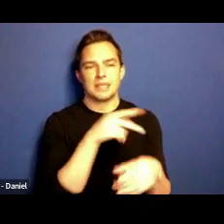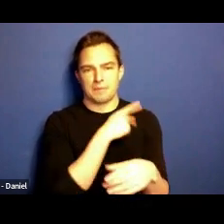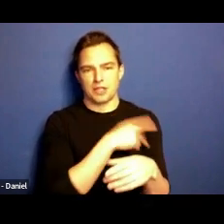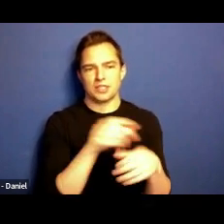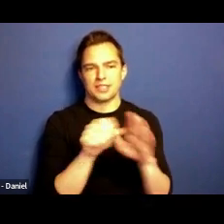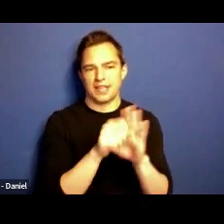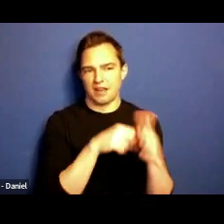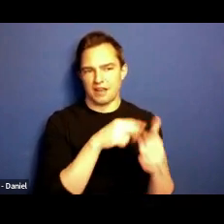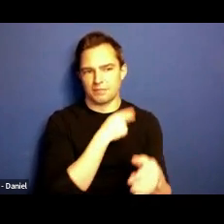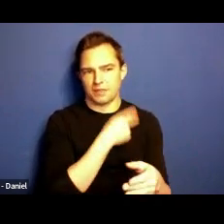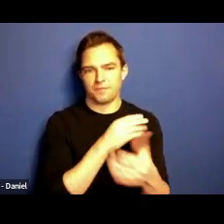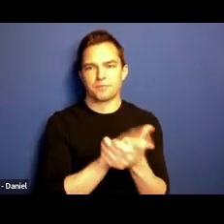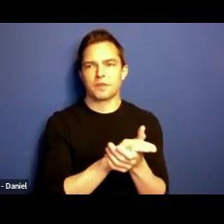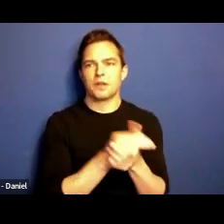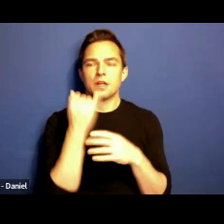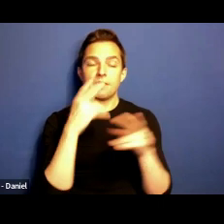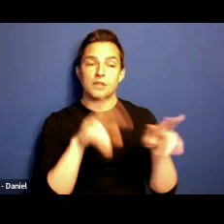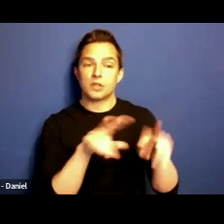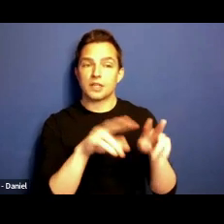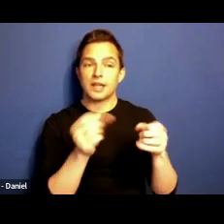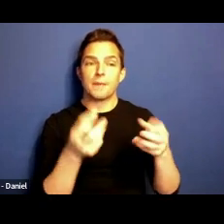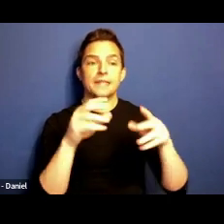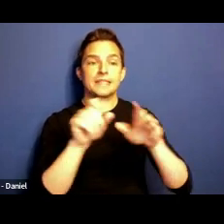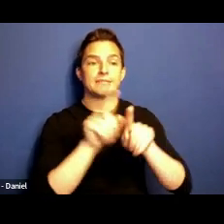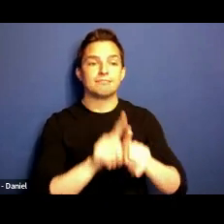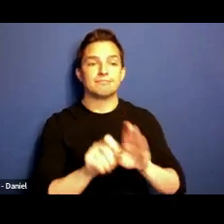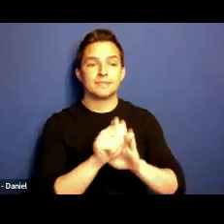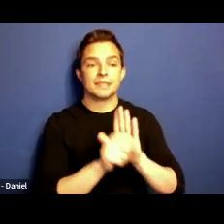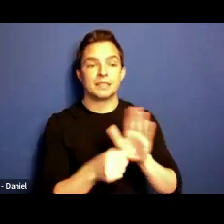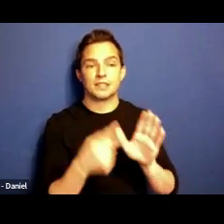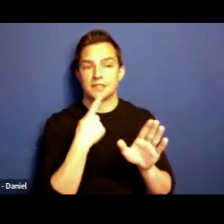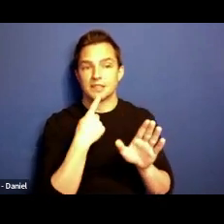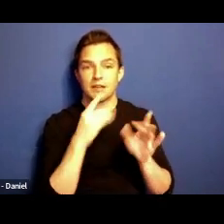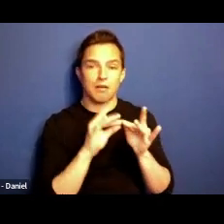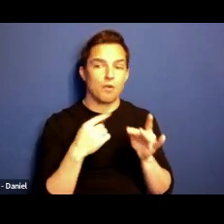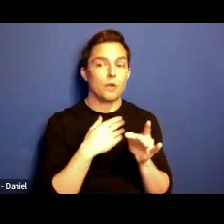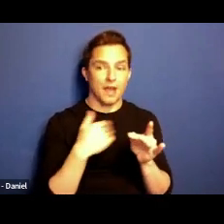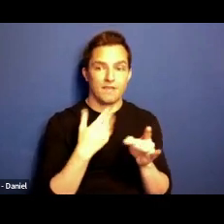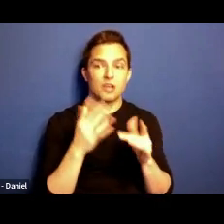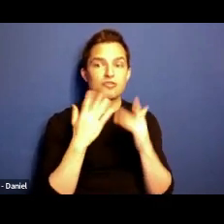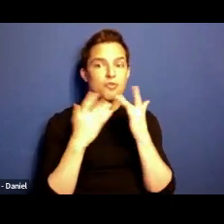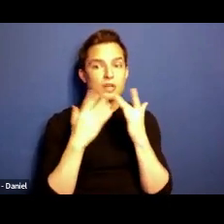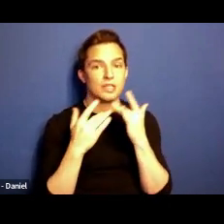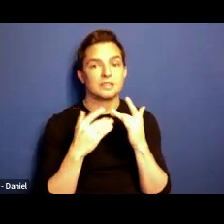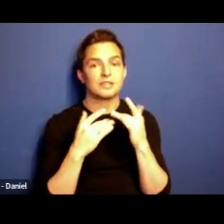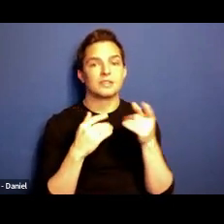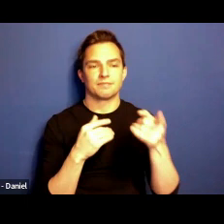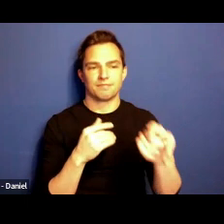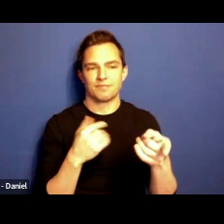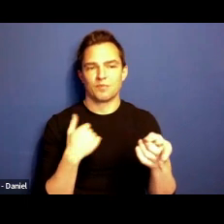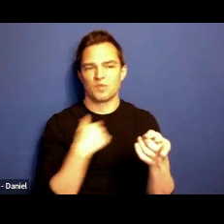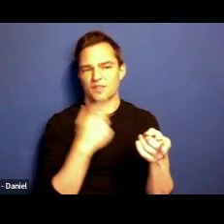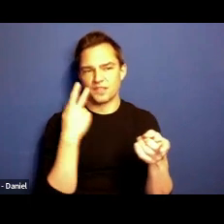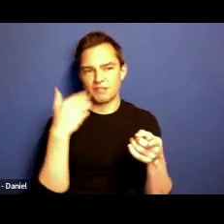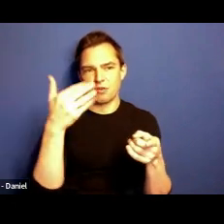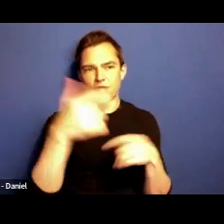If we look at the number of states that were expressing they had a shortage of beds, we've seen over time